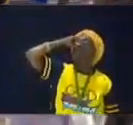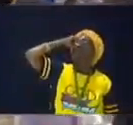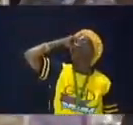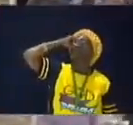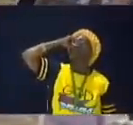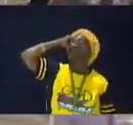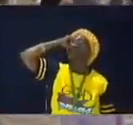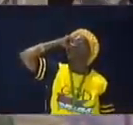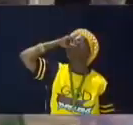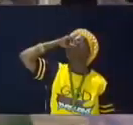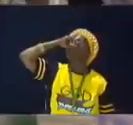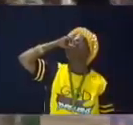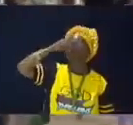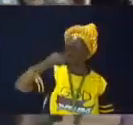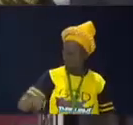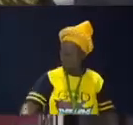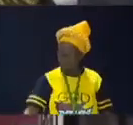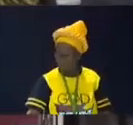Thank you, Father.